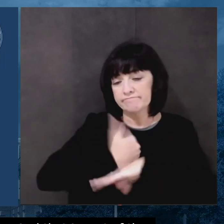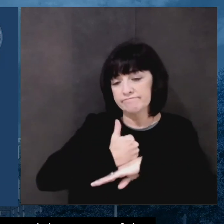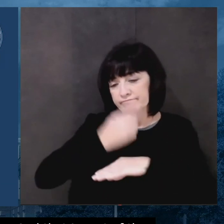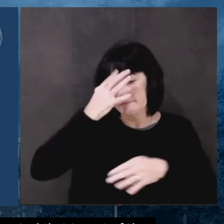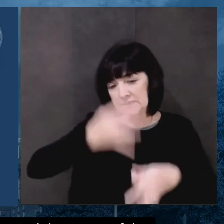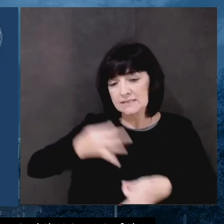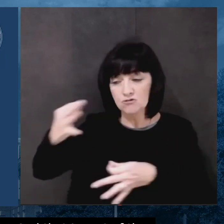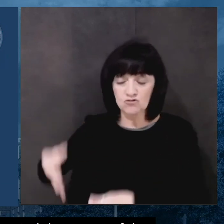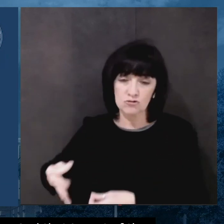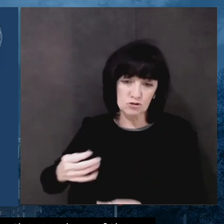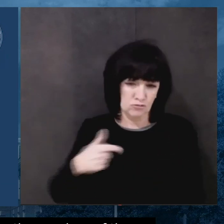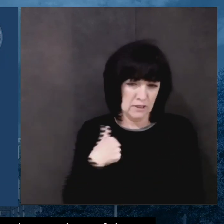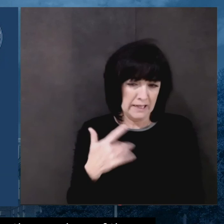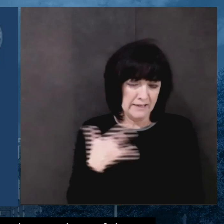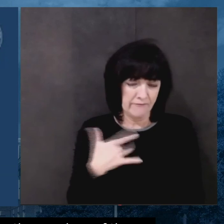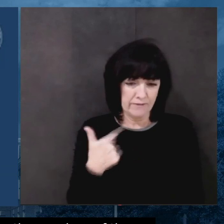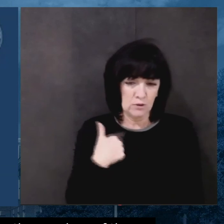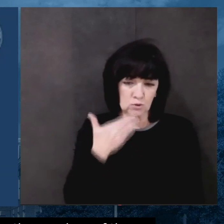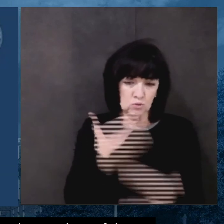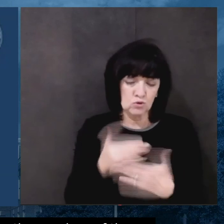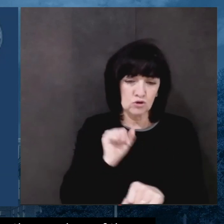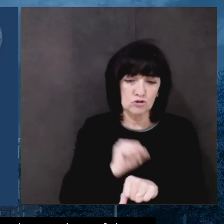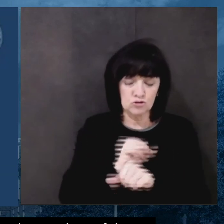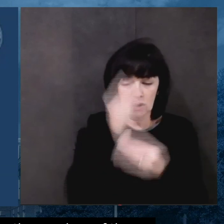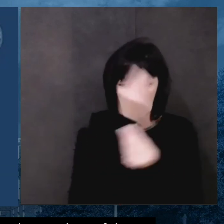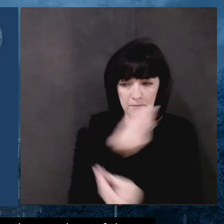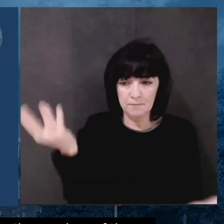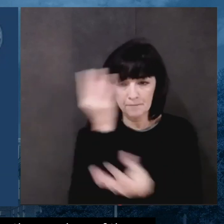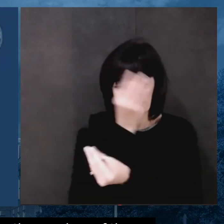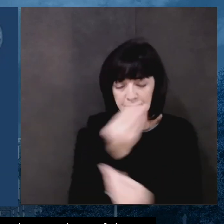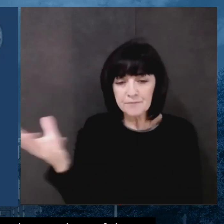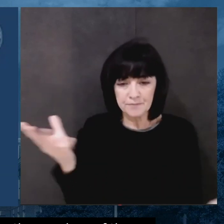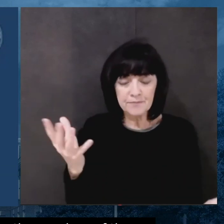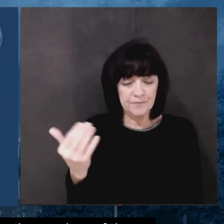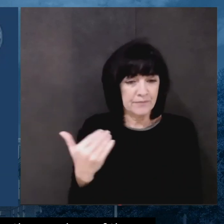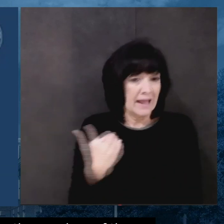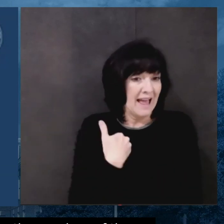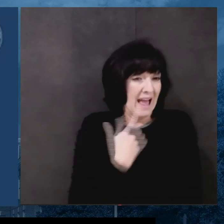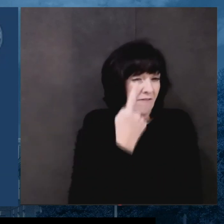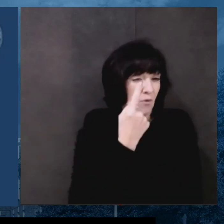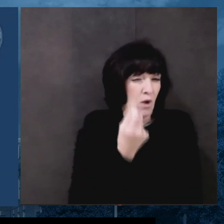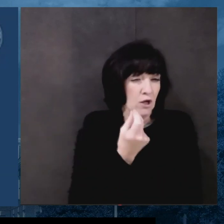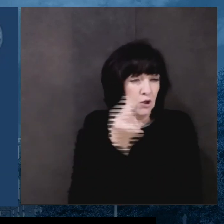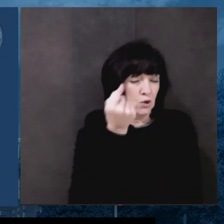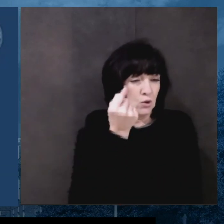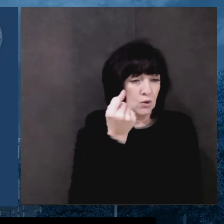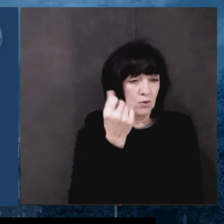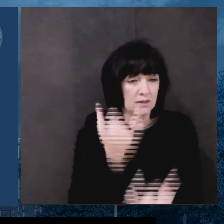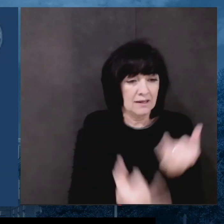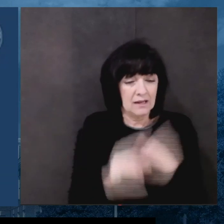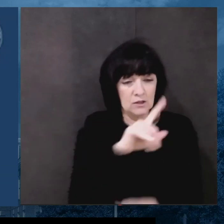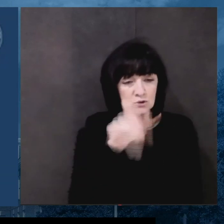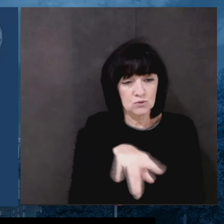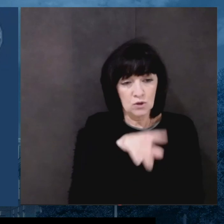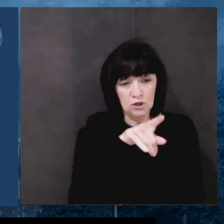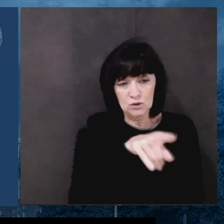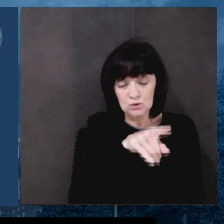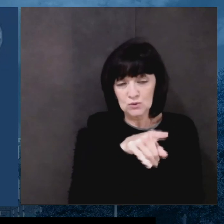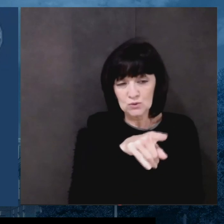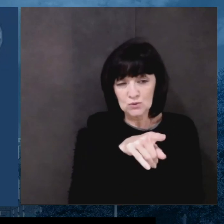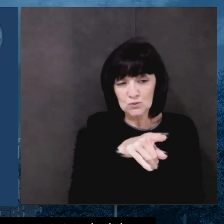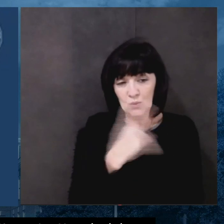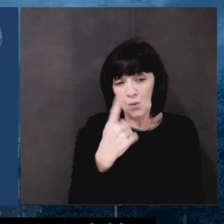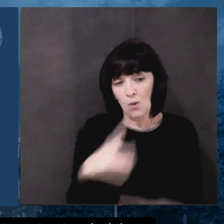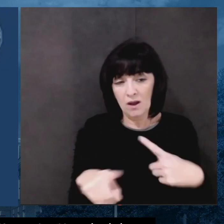on. Governor, we had a quick question from Matt Biddle, just to end on a positive note. He asked, do you believe the Eagles should start